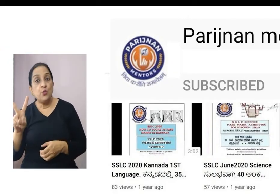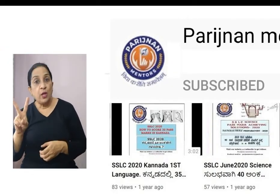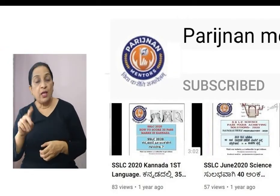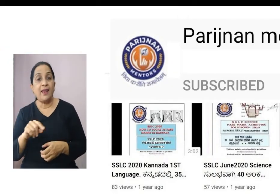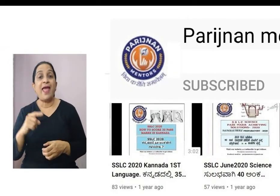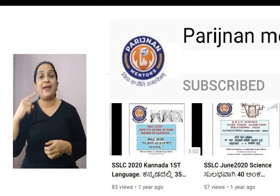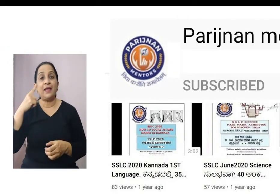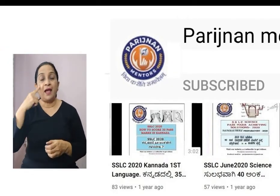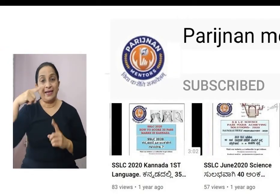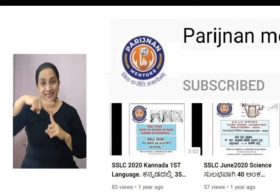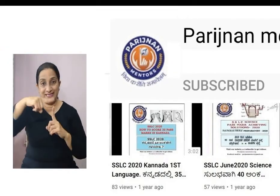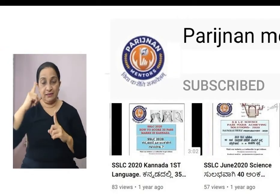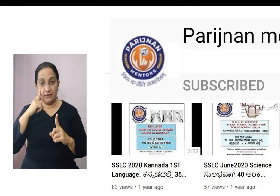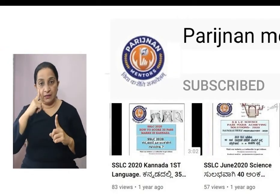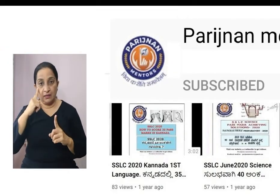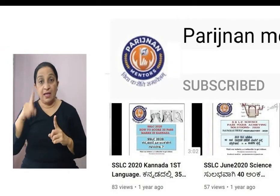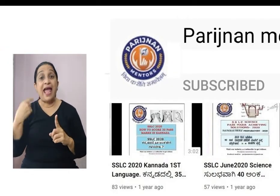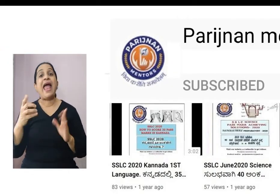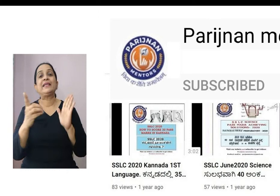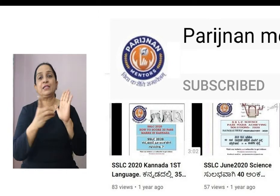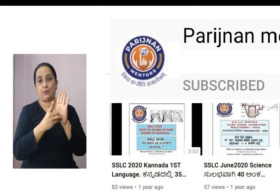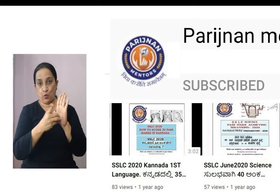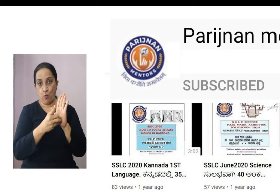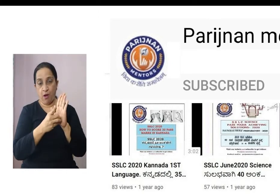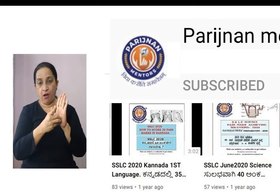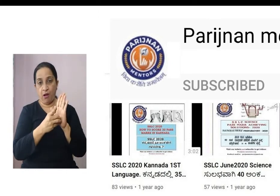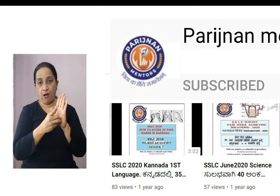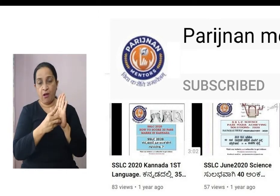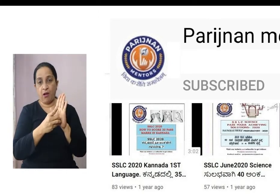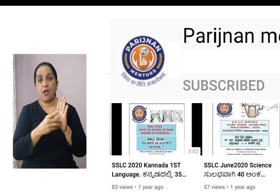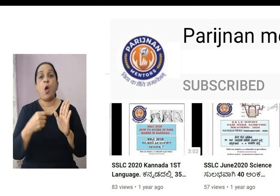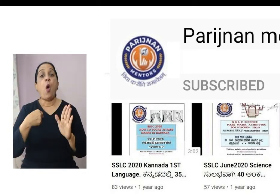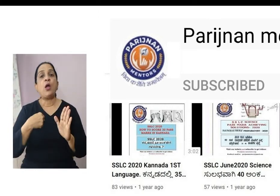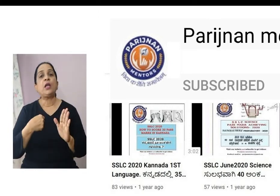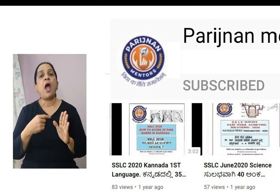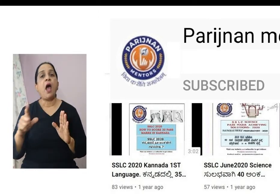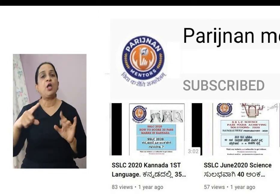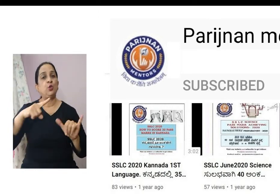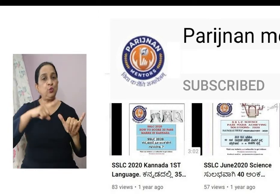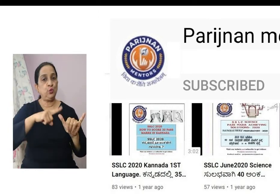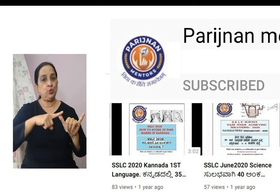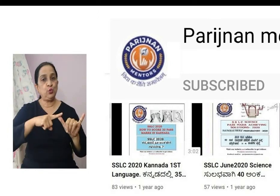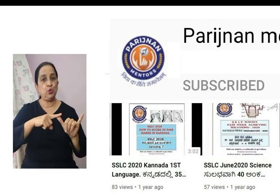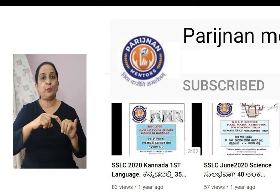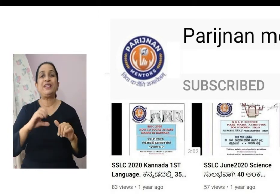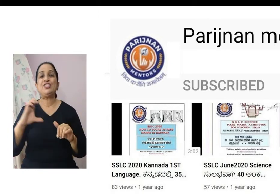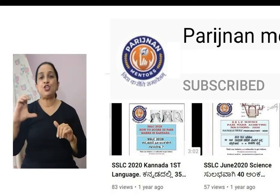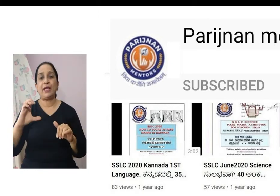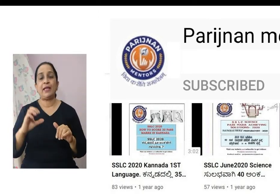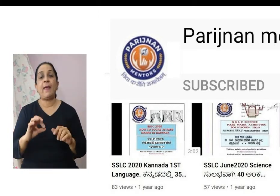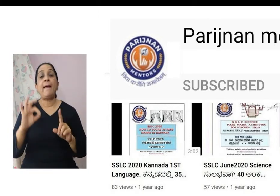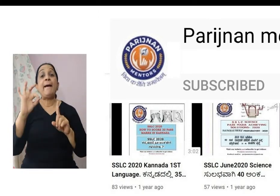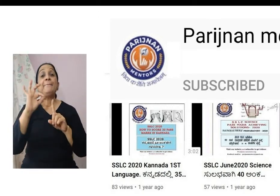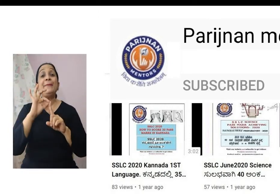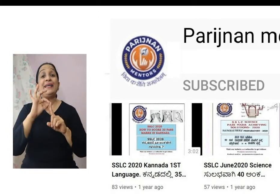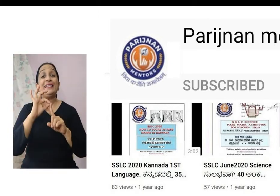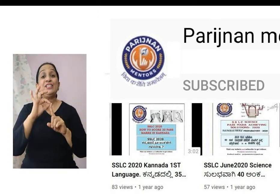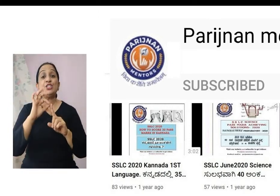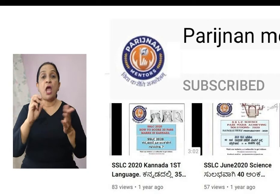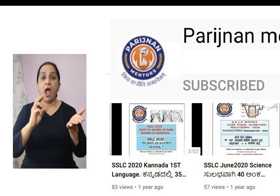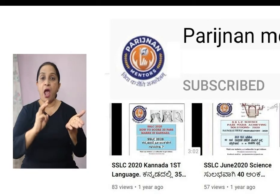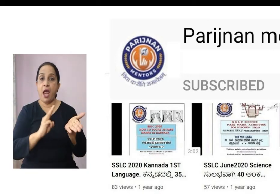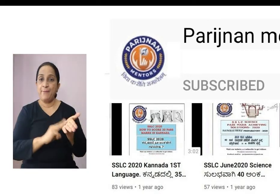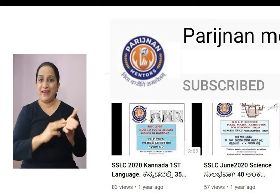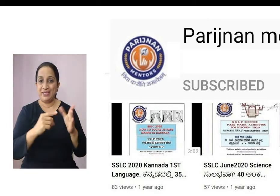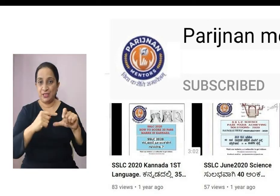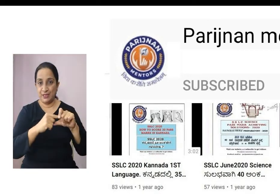12, ITI, and diploma on our YouTube channel, Parijnan